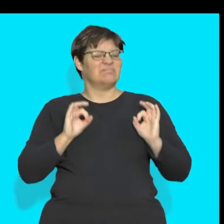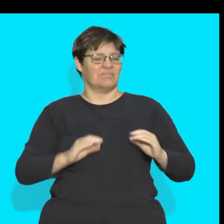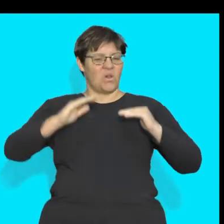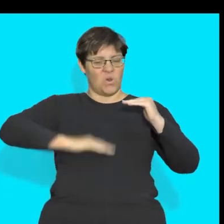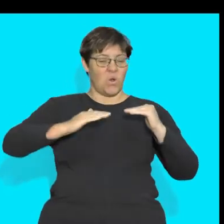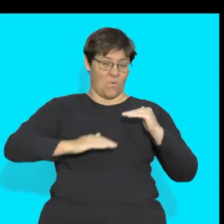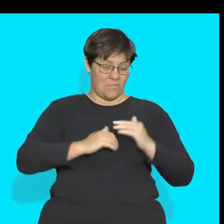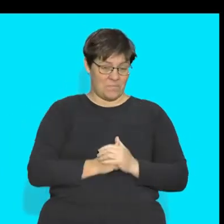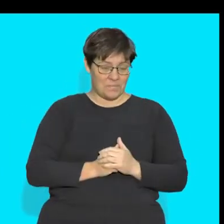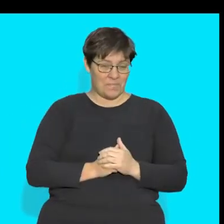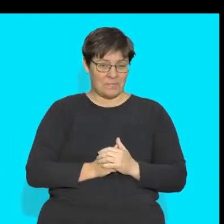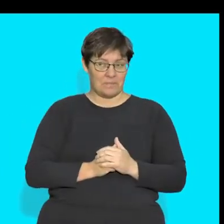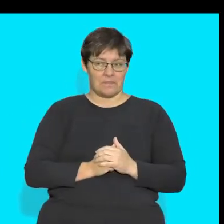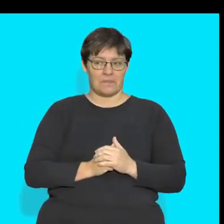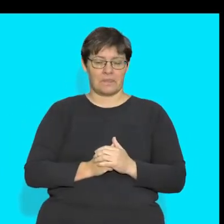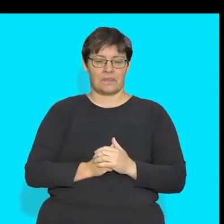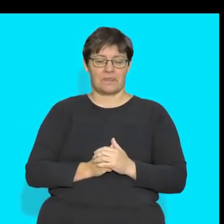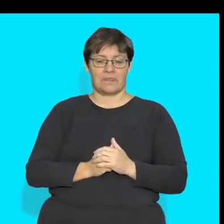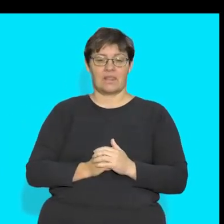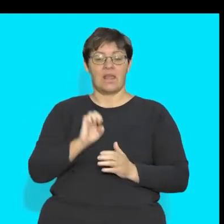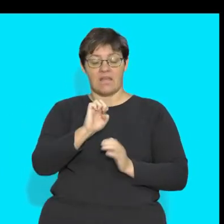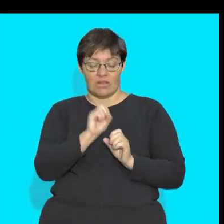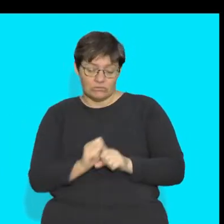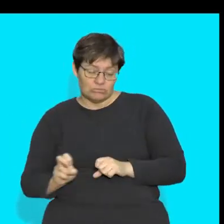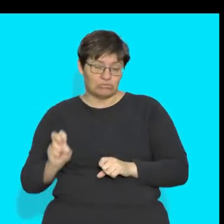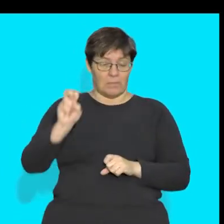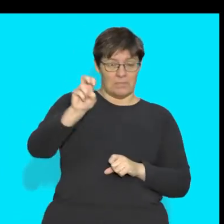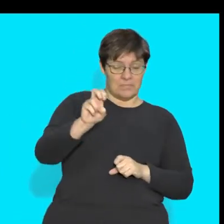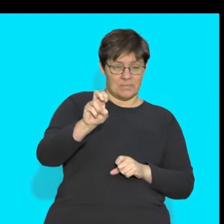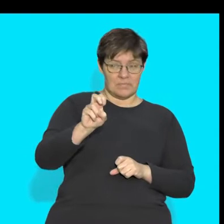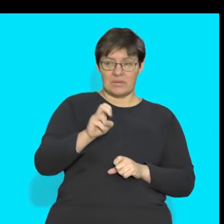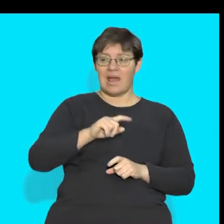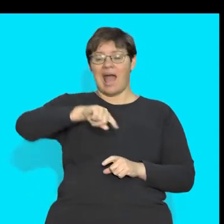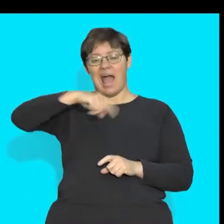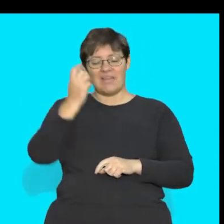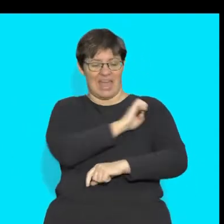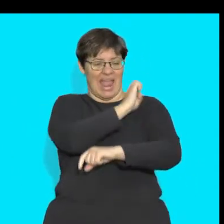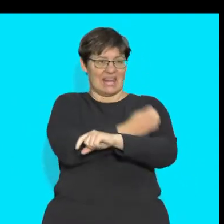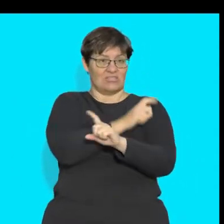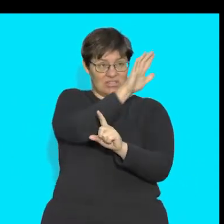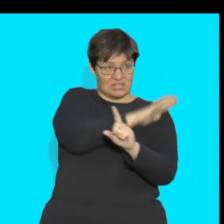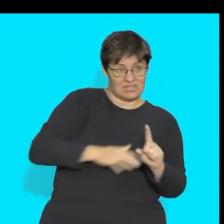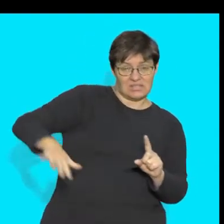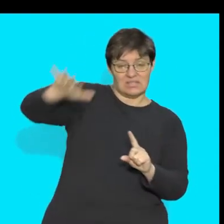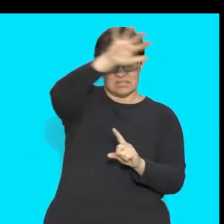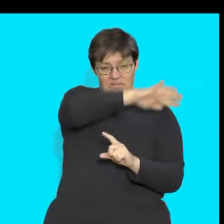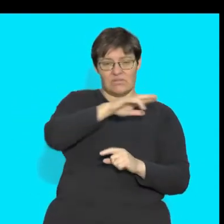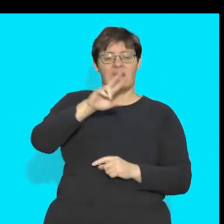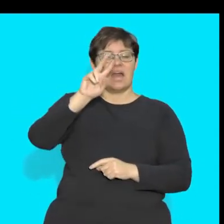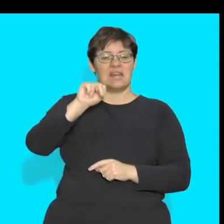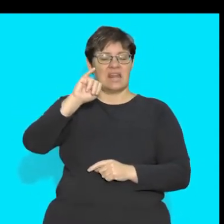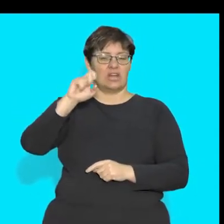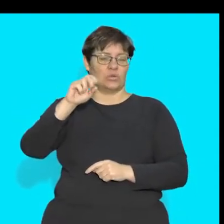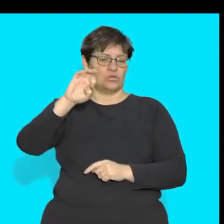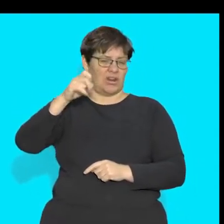energy state. If an electron jumps, so there's another energy level over here with nitrogen, which has nothing in